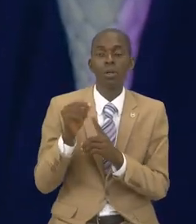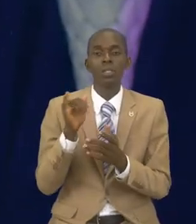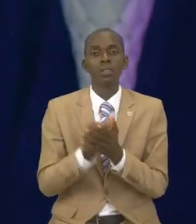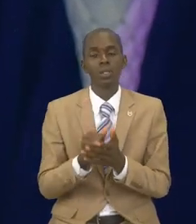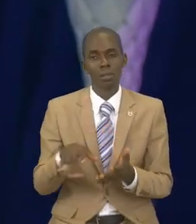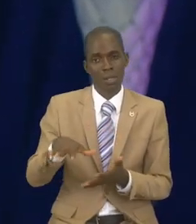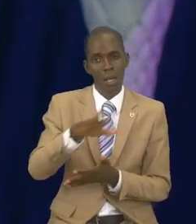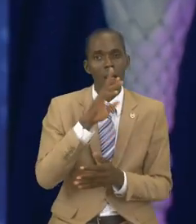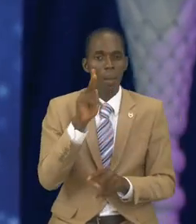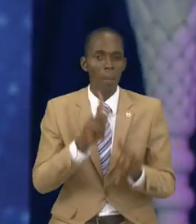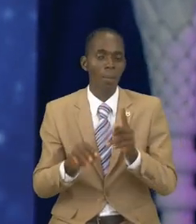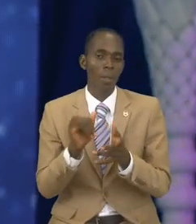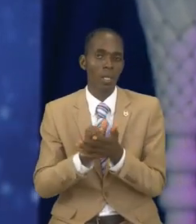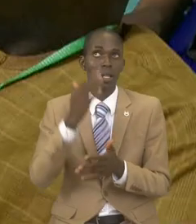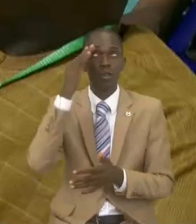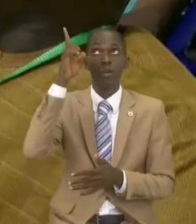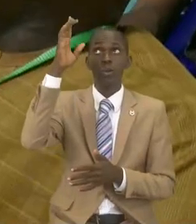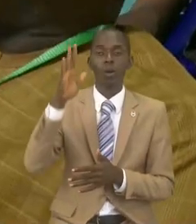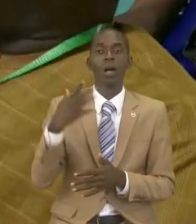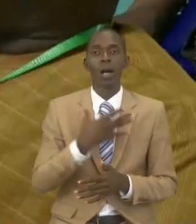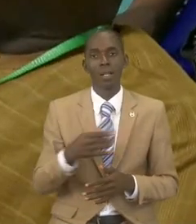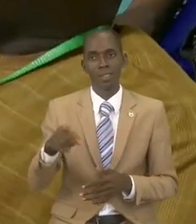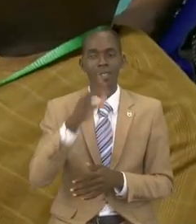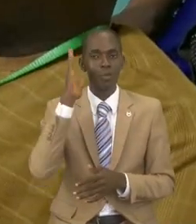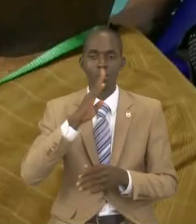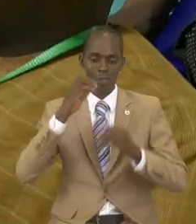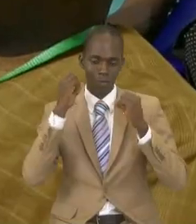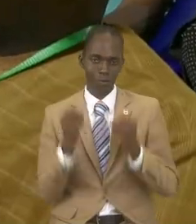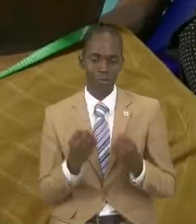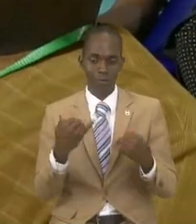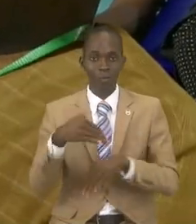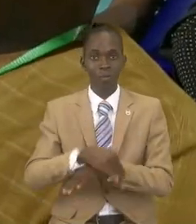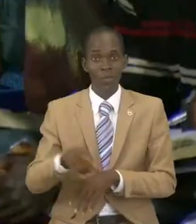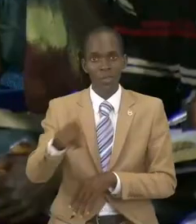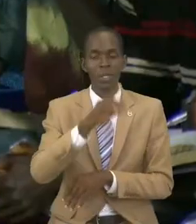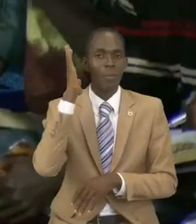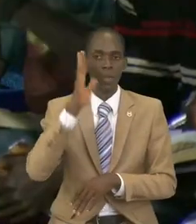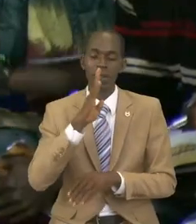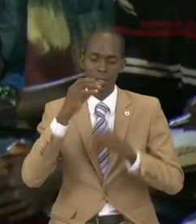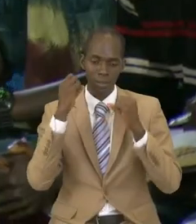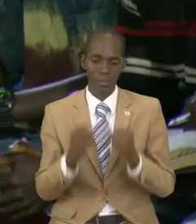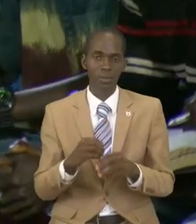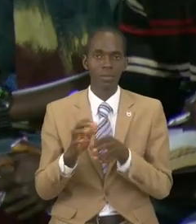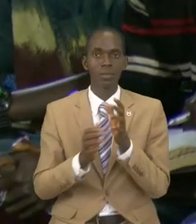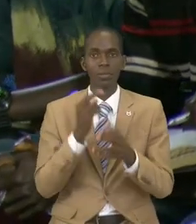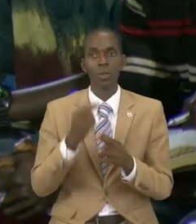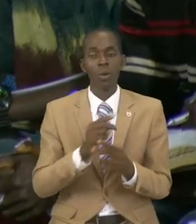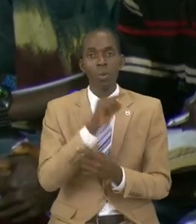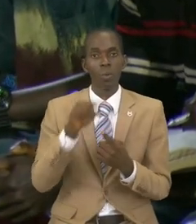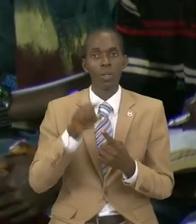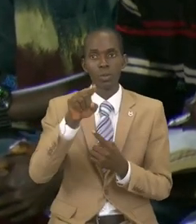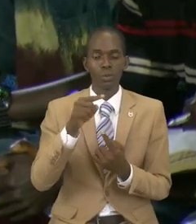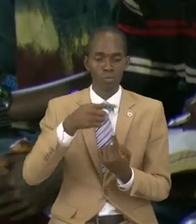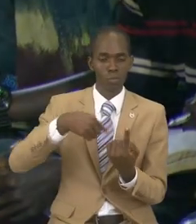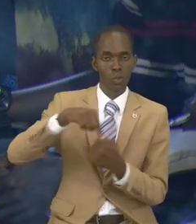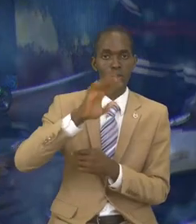know God. They will be strong. Tonight, you'll be strong. When you turn your face, your